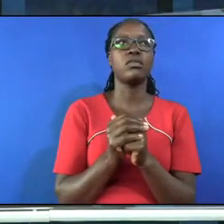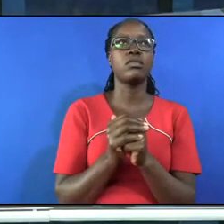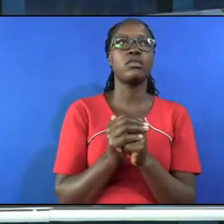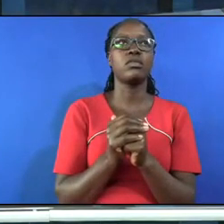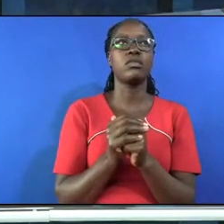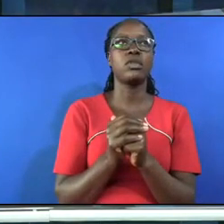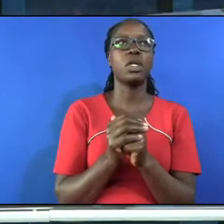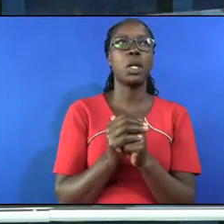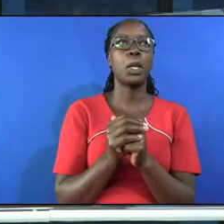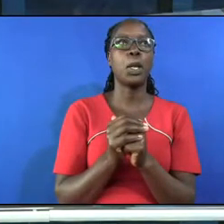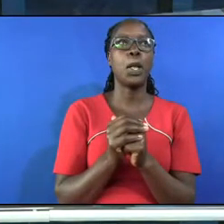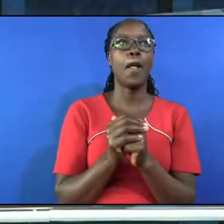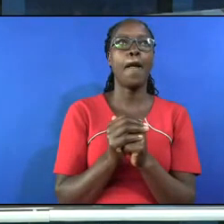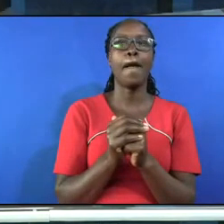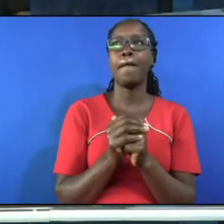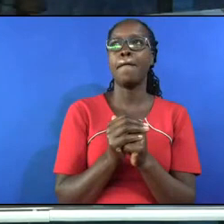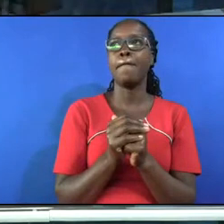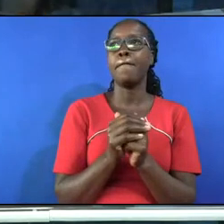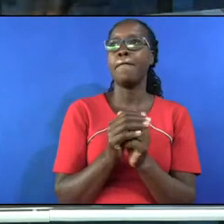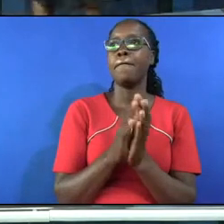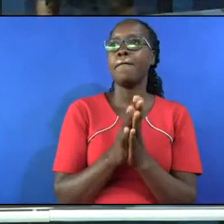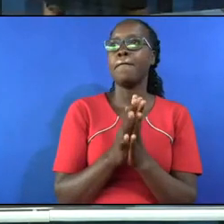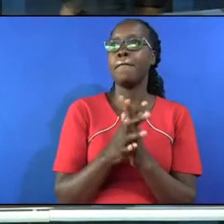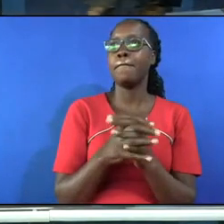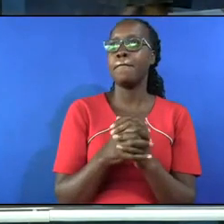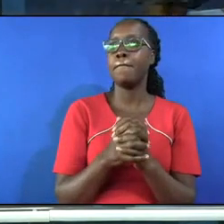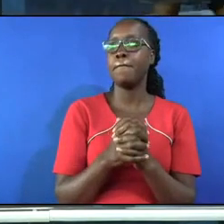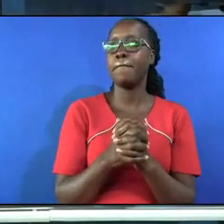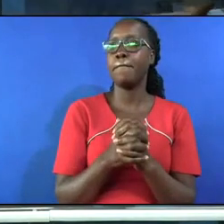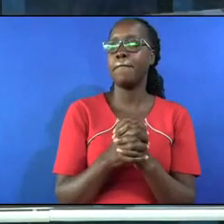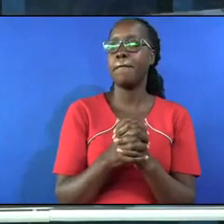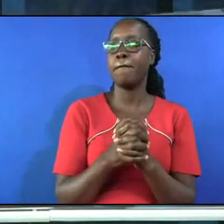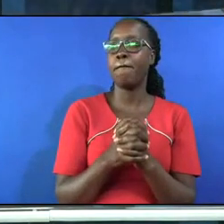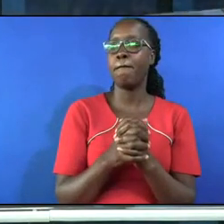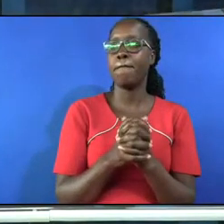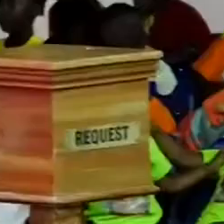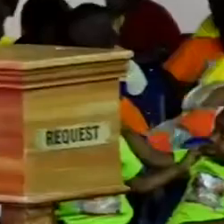child to read to us. Matthew chapter 21,